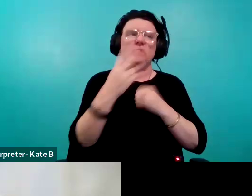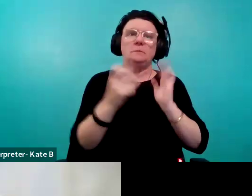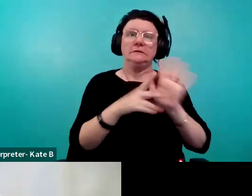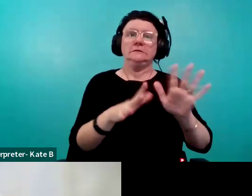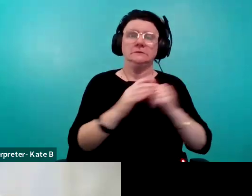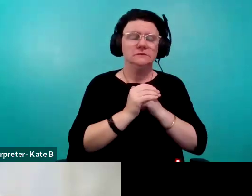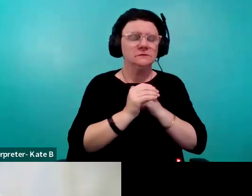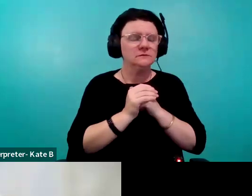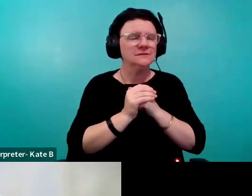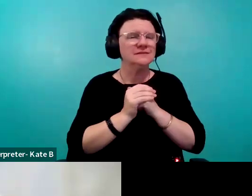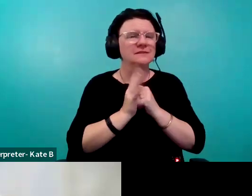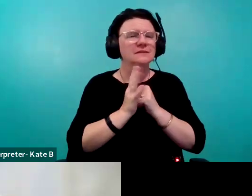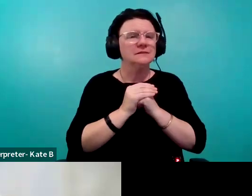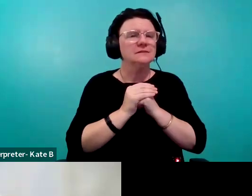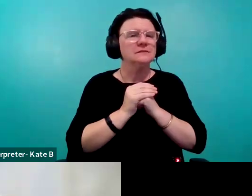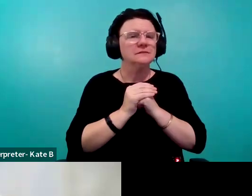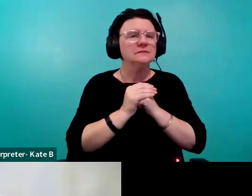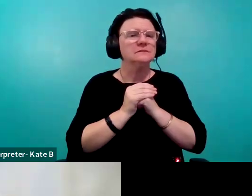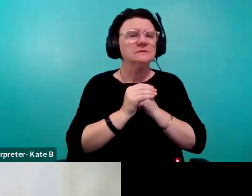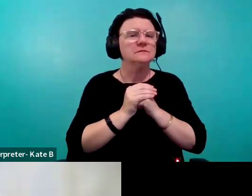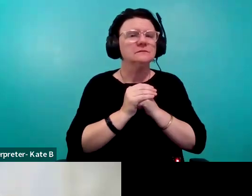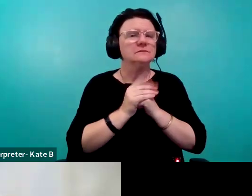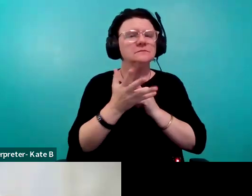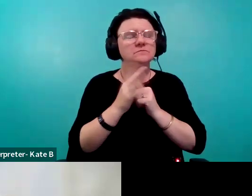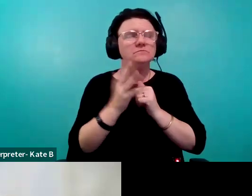is. So we produce every